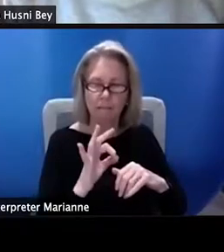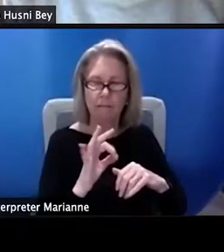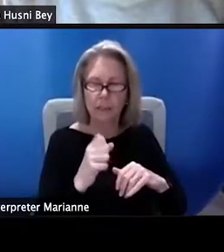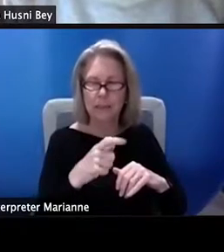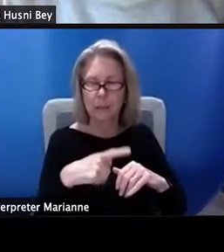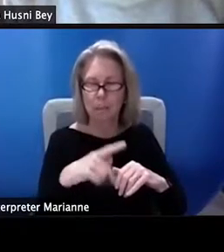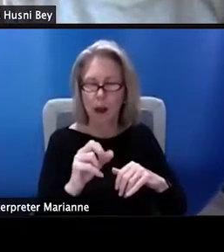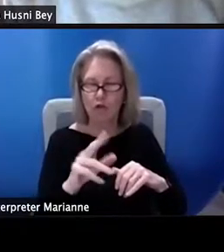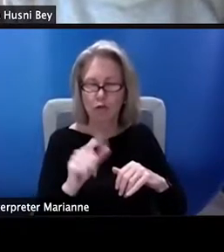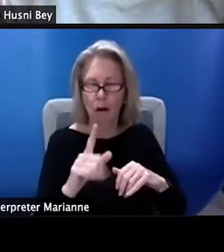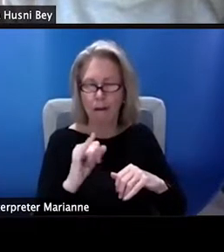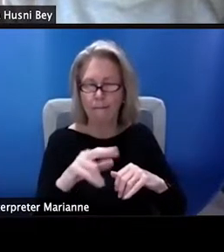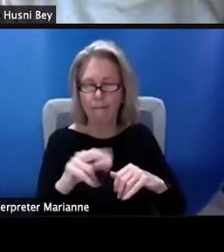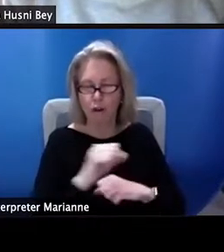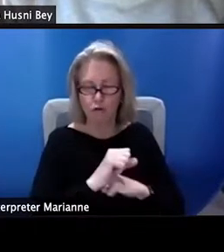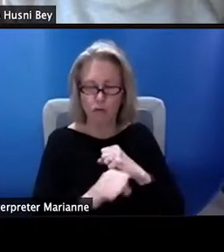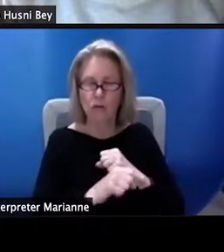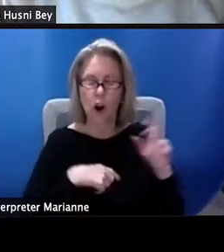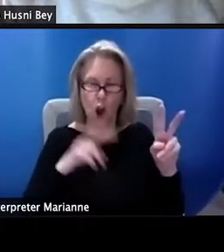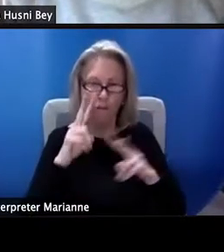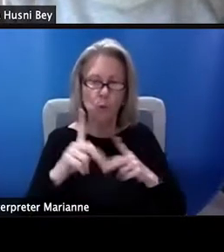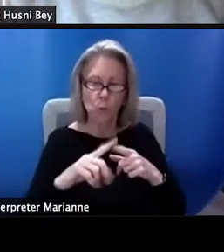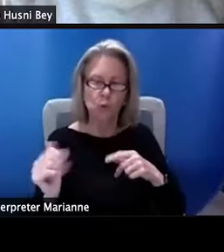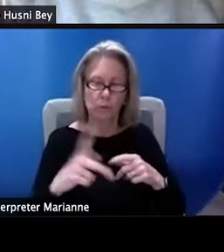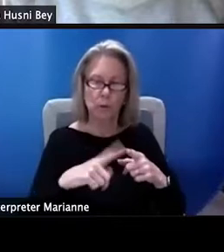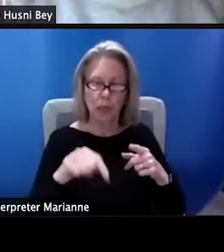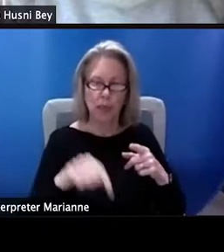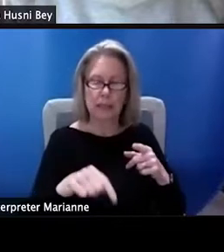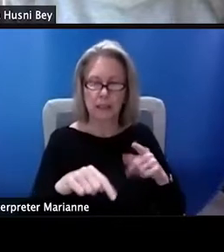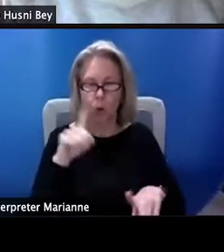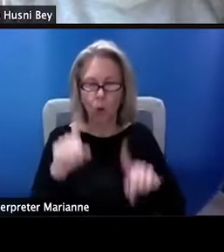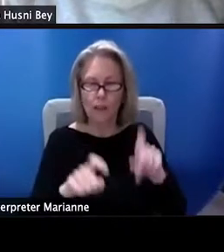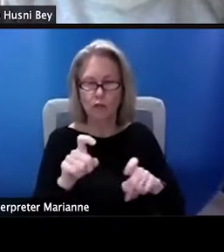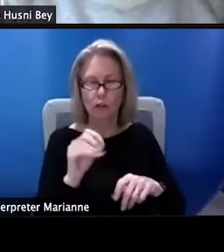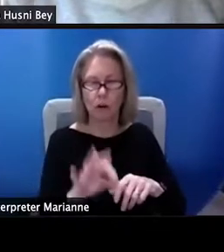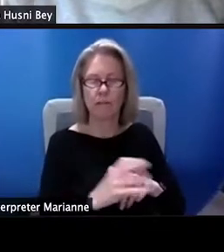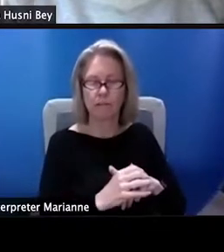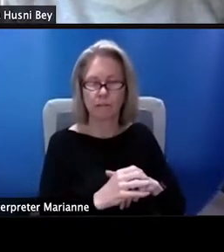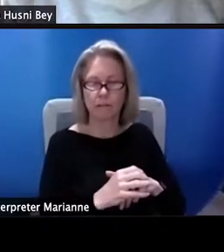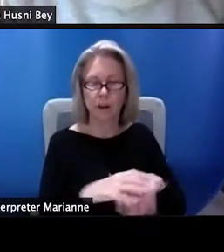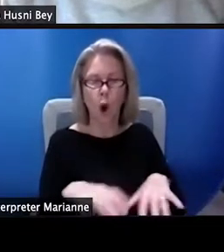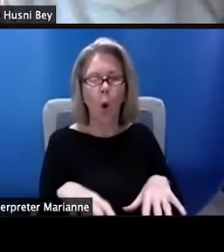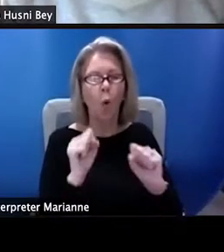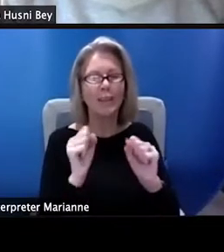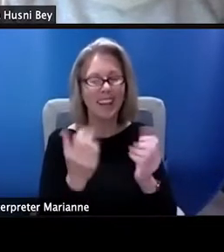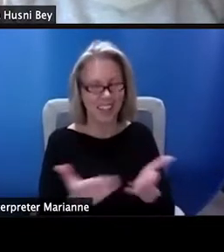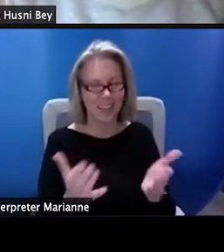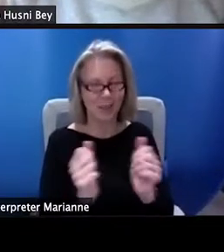infrastructure. And I very much look forward to returning to this question of holding things